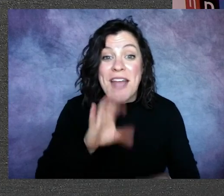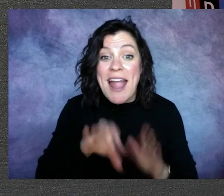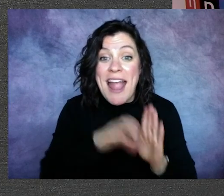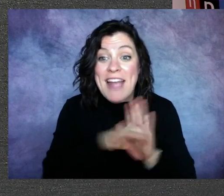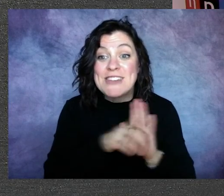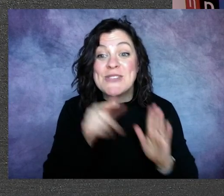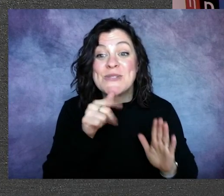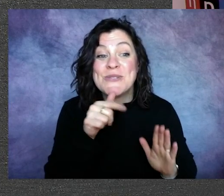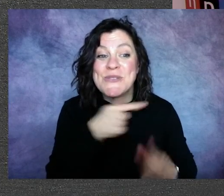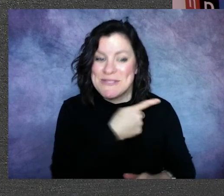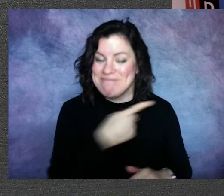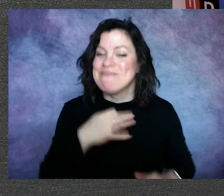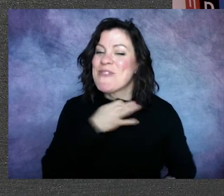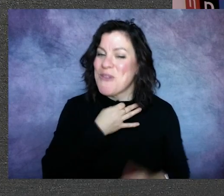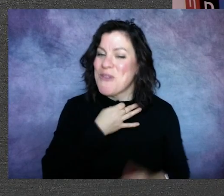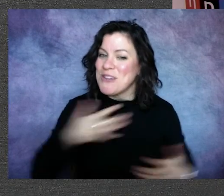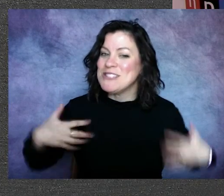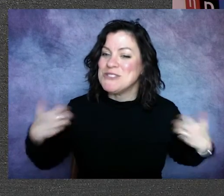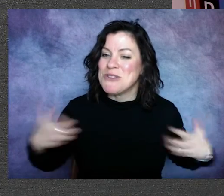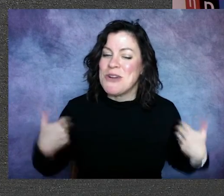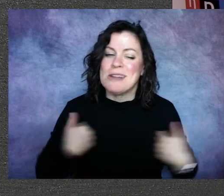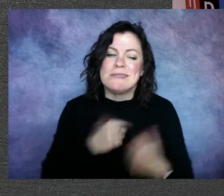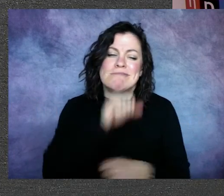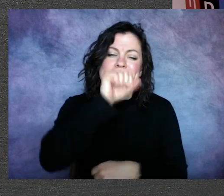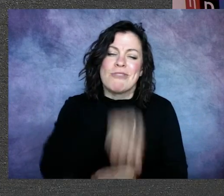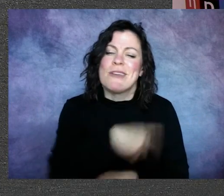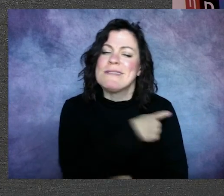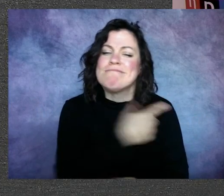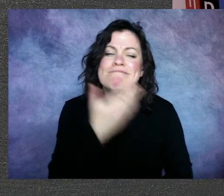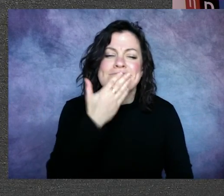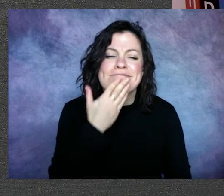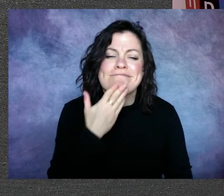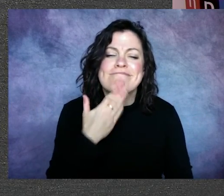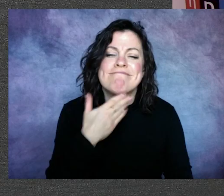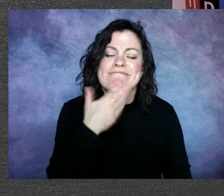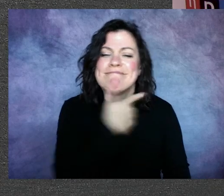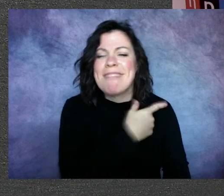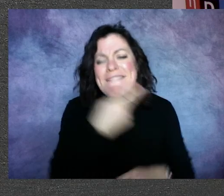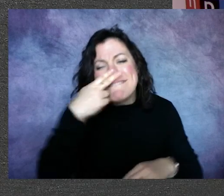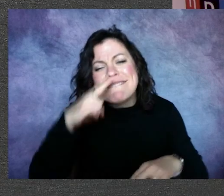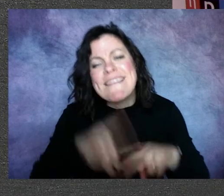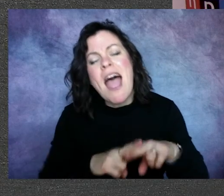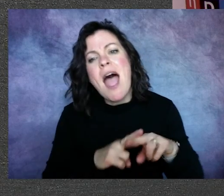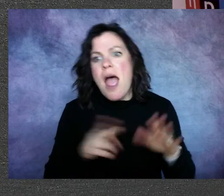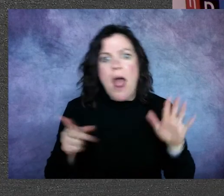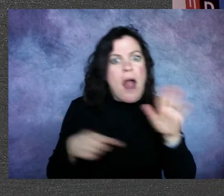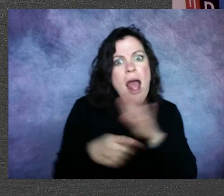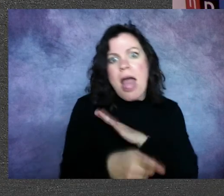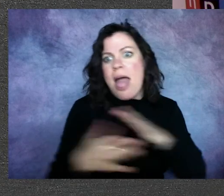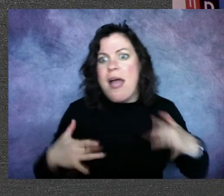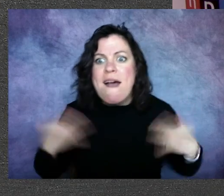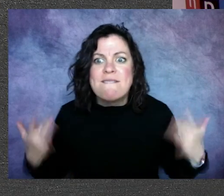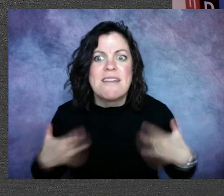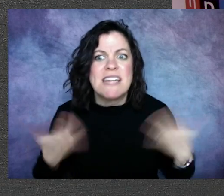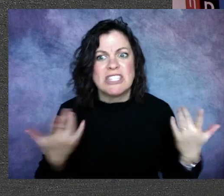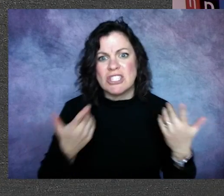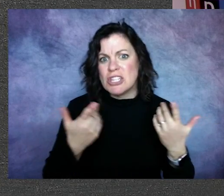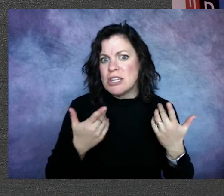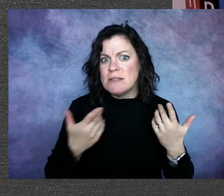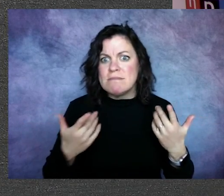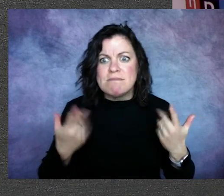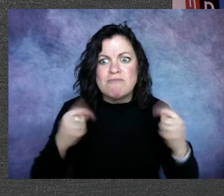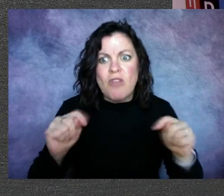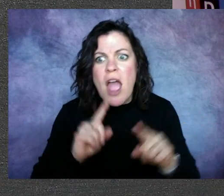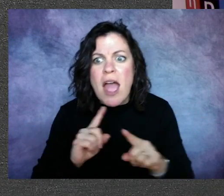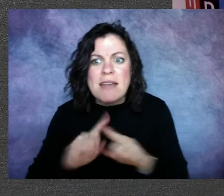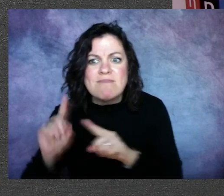is Curious George. I love him because he has so many fun adventures and he's always trying new things. And he reminds me of my daughter